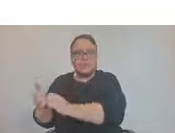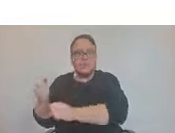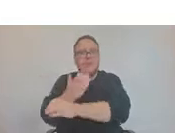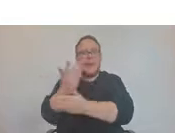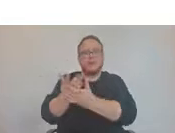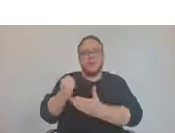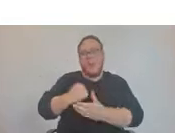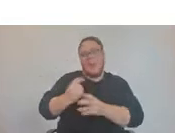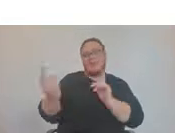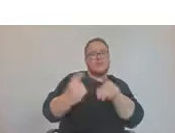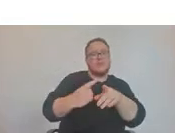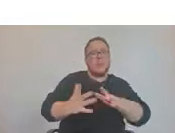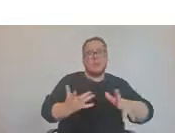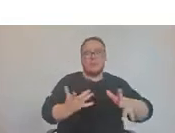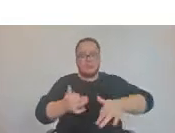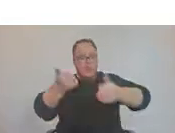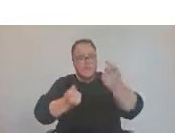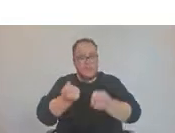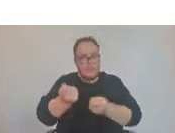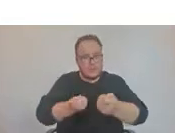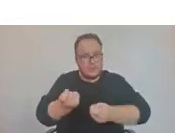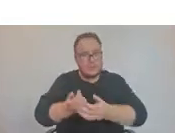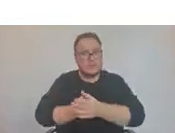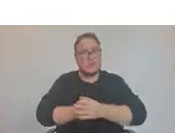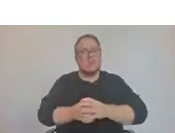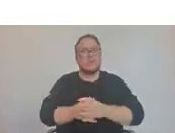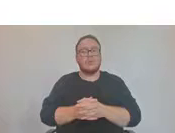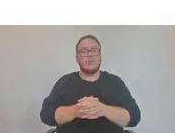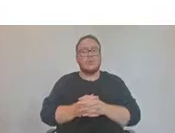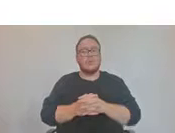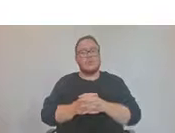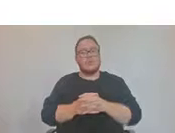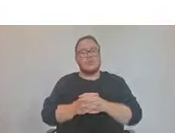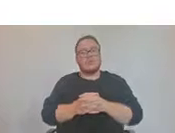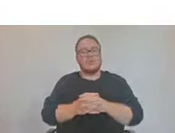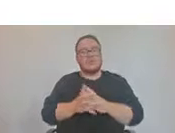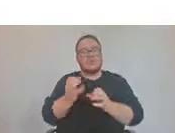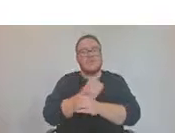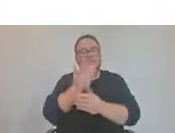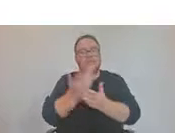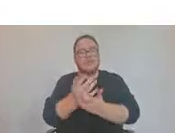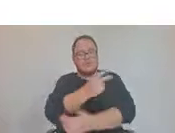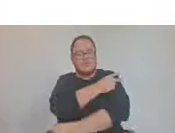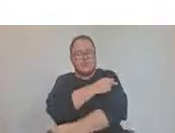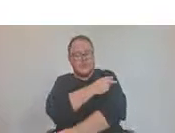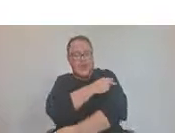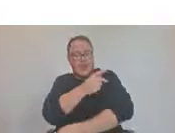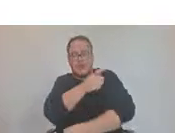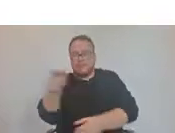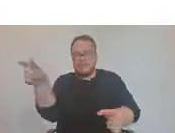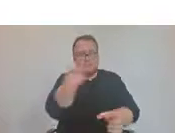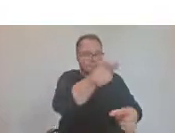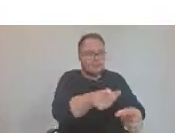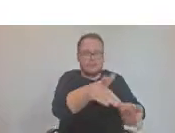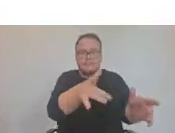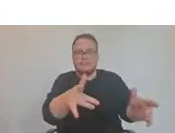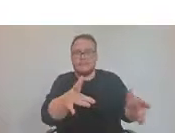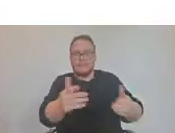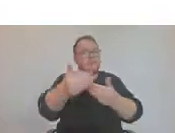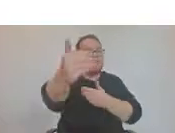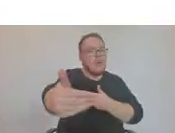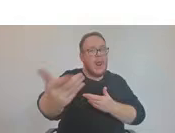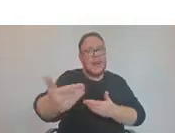was well managed, but also in terms of, for instance, that staff were redeployed into frontline or back office functions